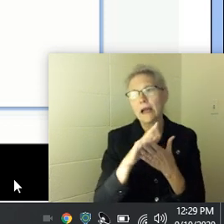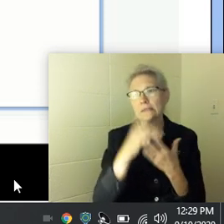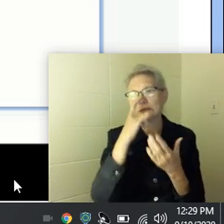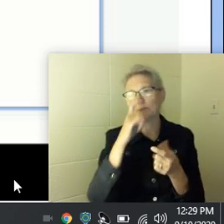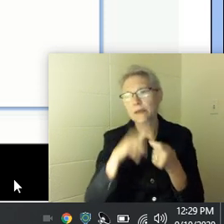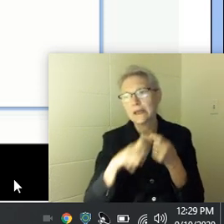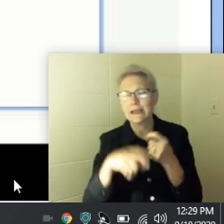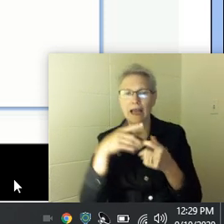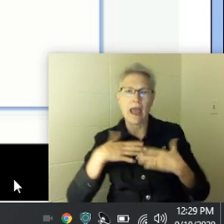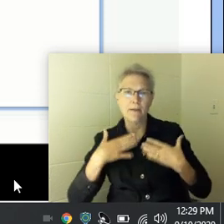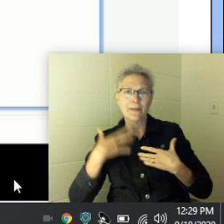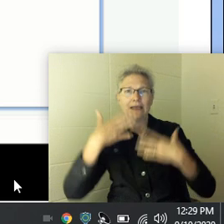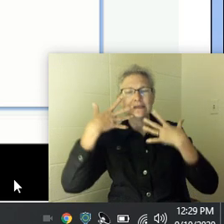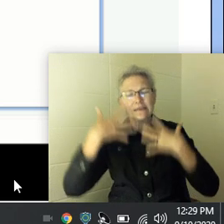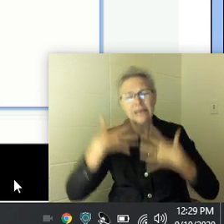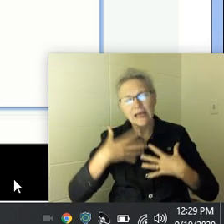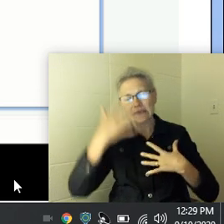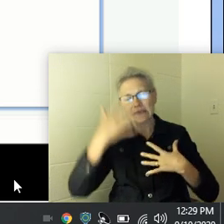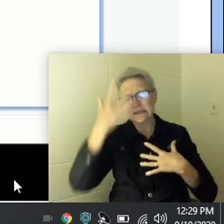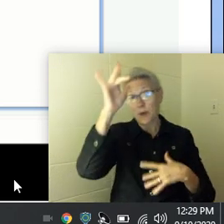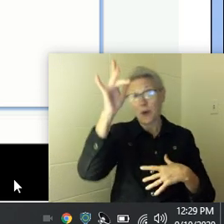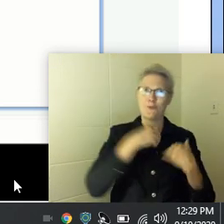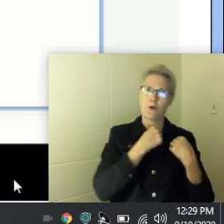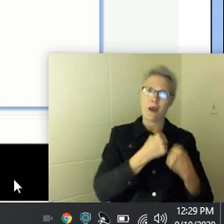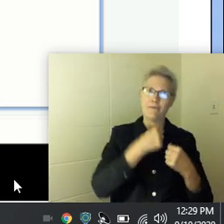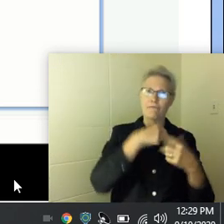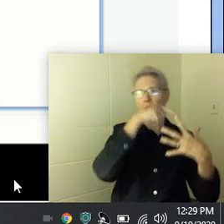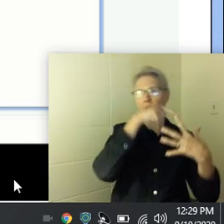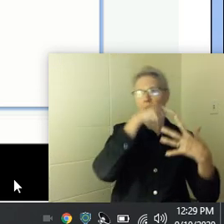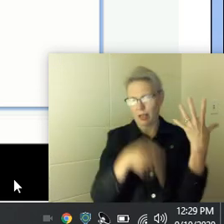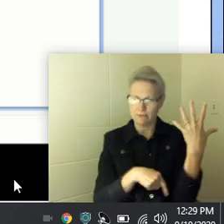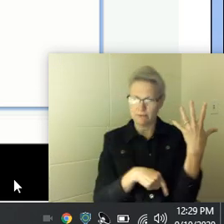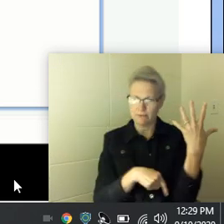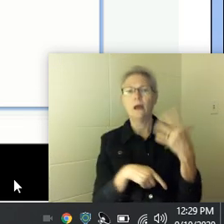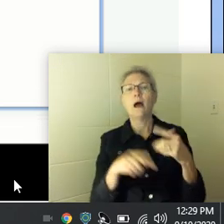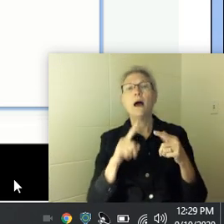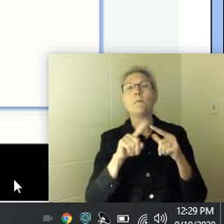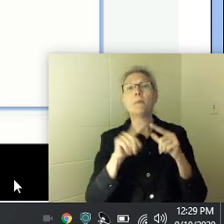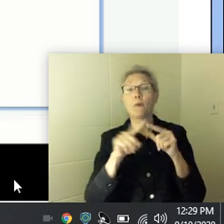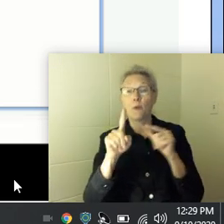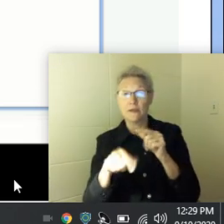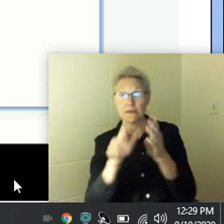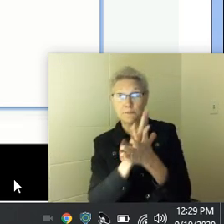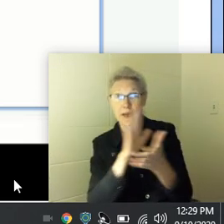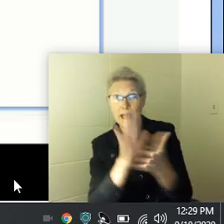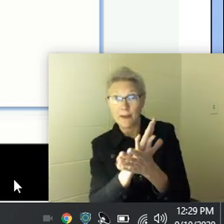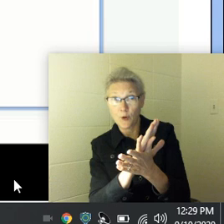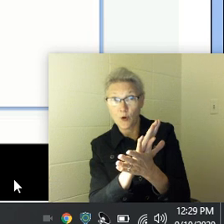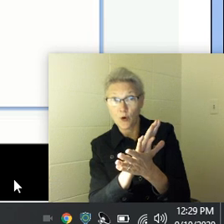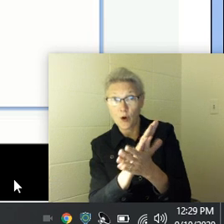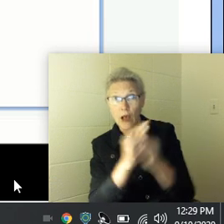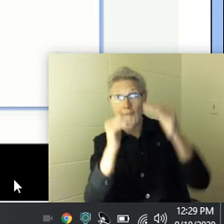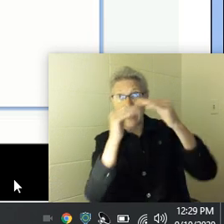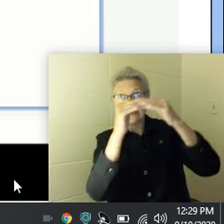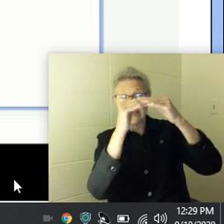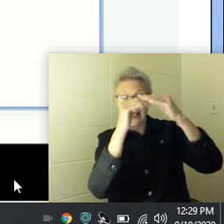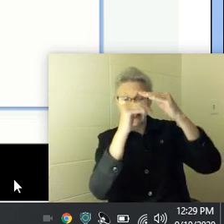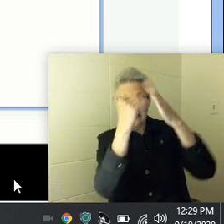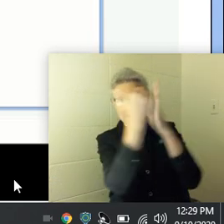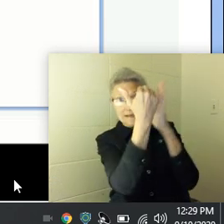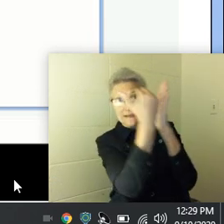happy, sad, smart, brave, and so on and so forth. However, what this sheet does is down below,